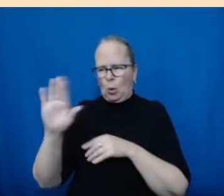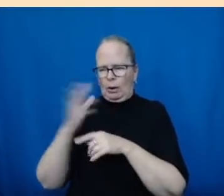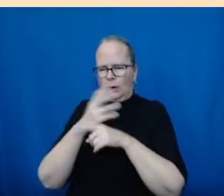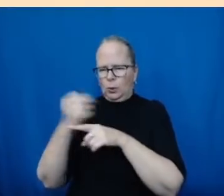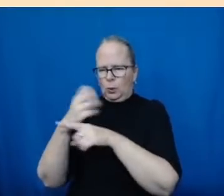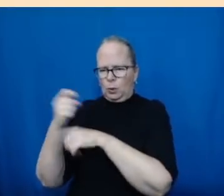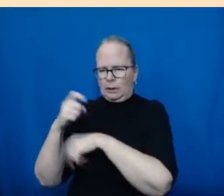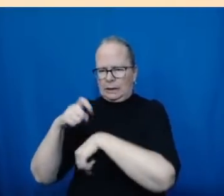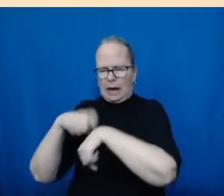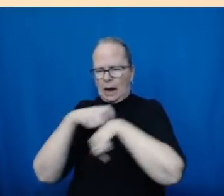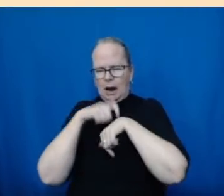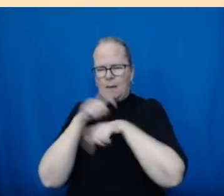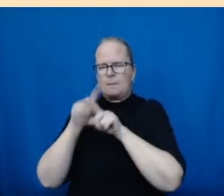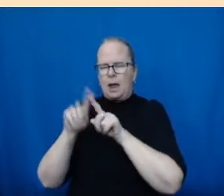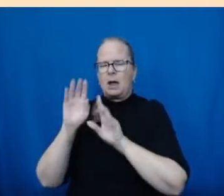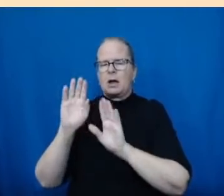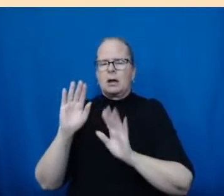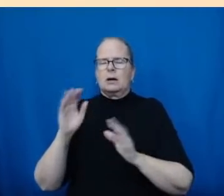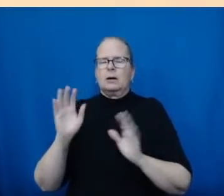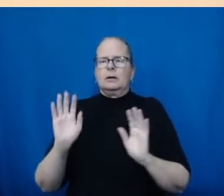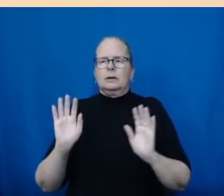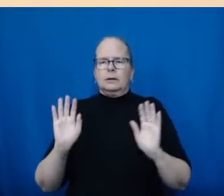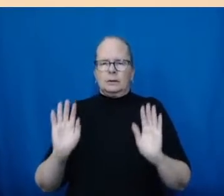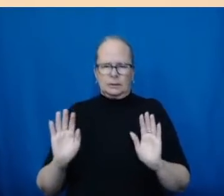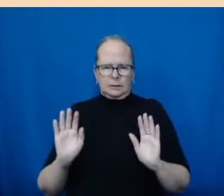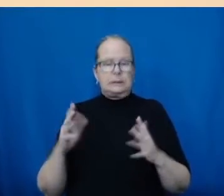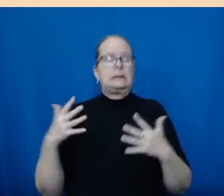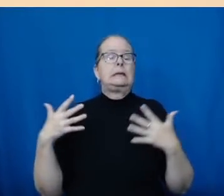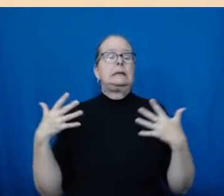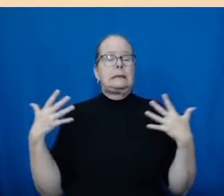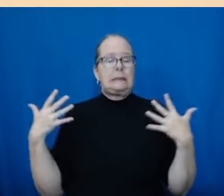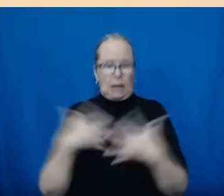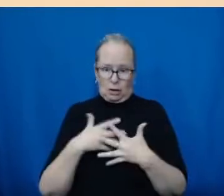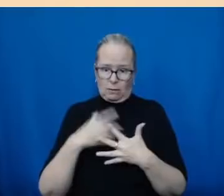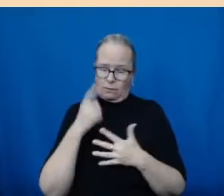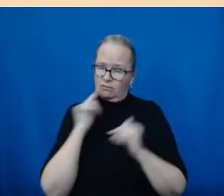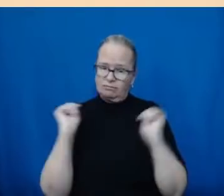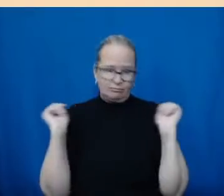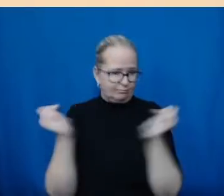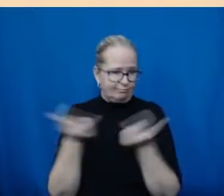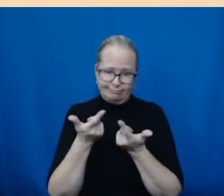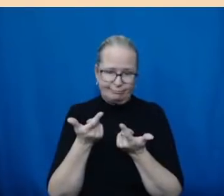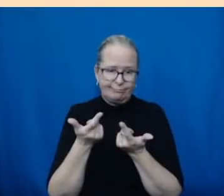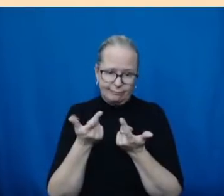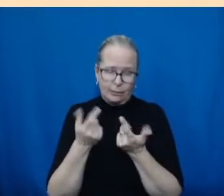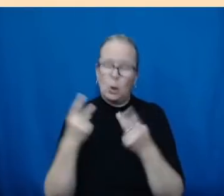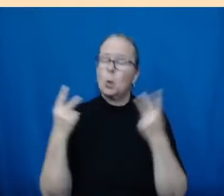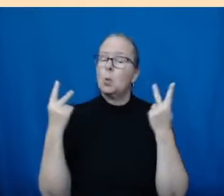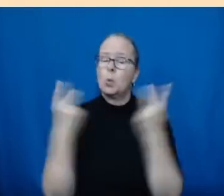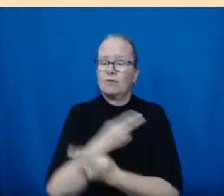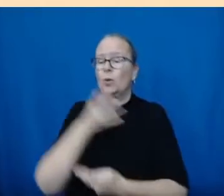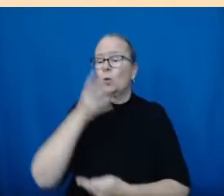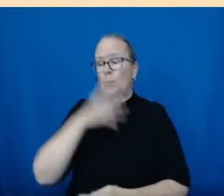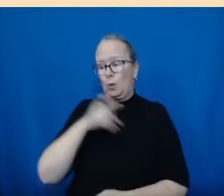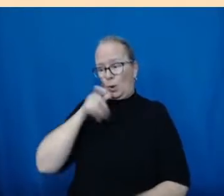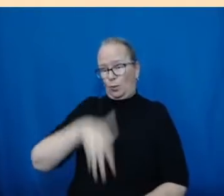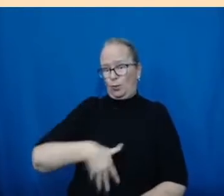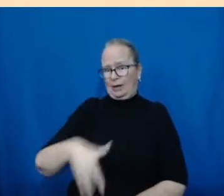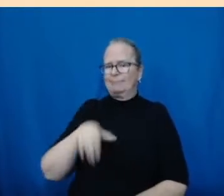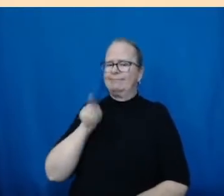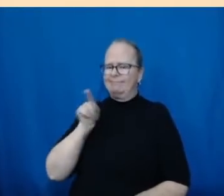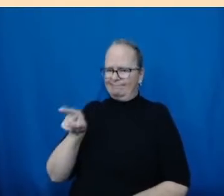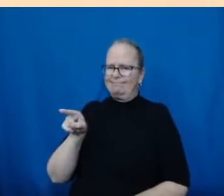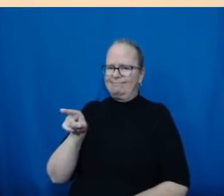everybody, and even more so for women who are pregnant. And absolutely, as you said, it's, pregnancy is a time